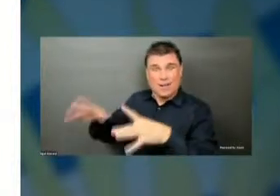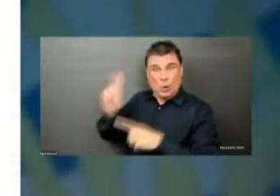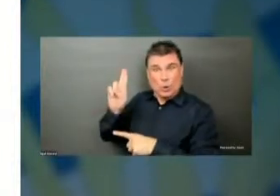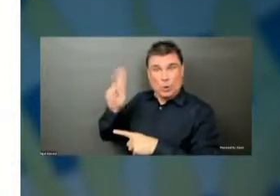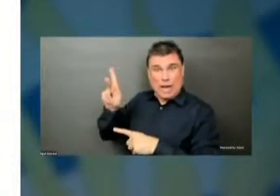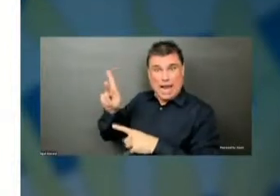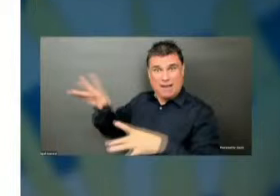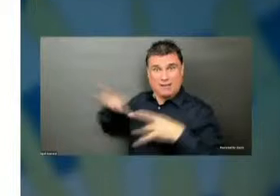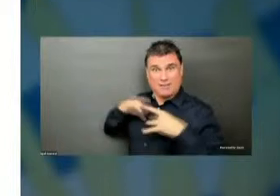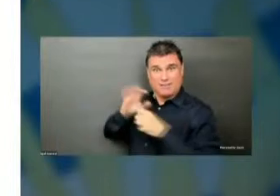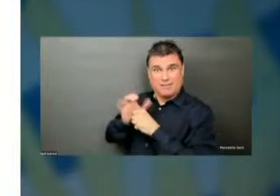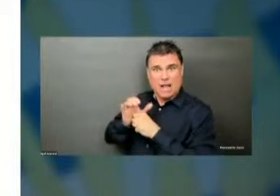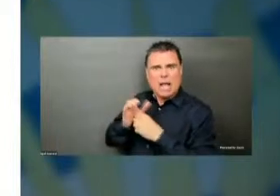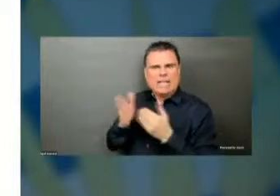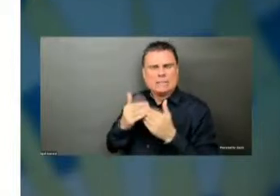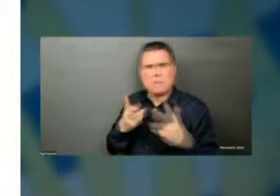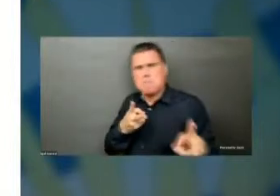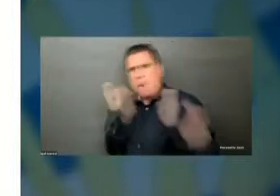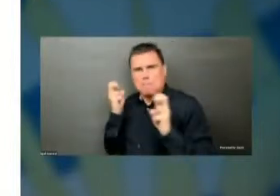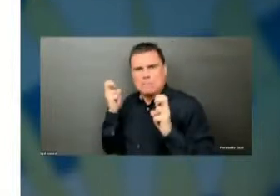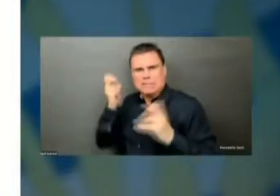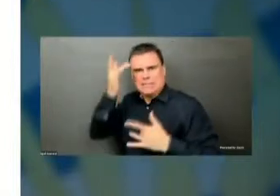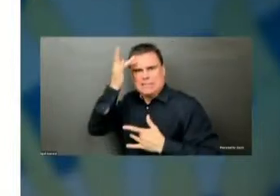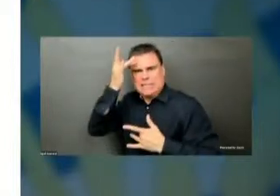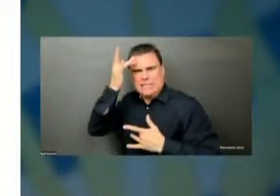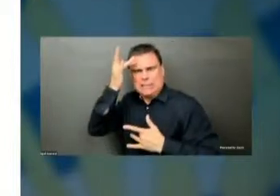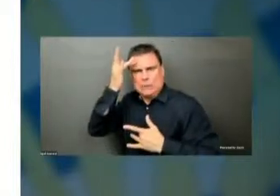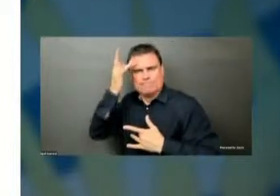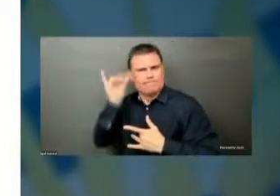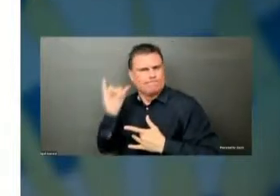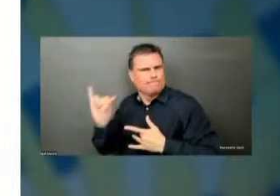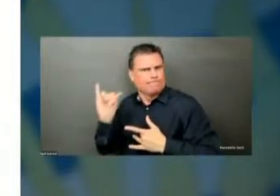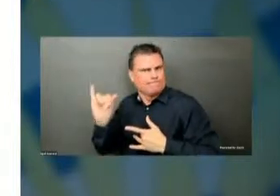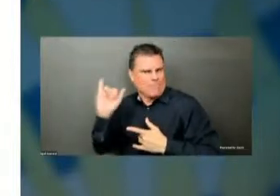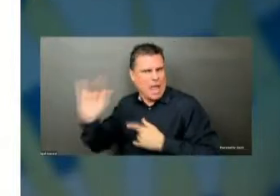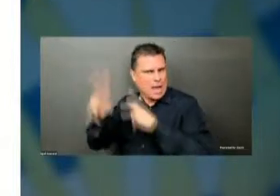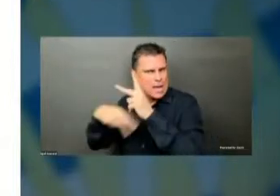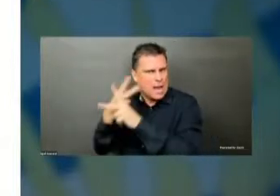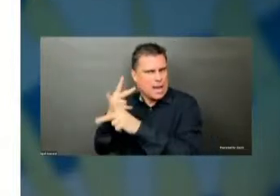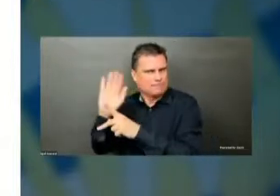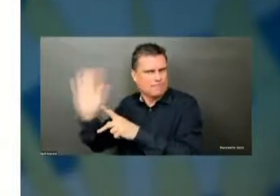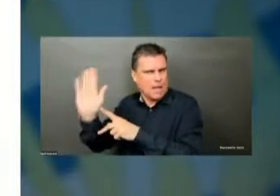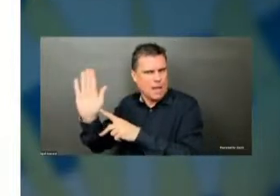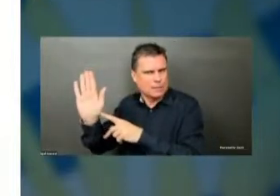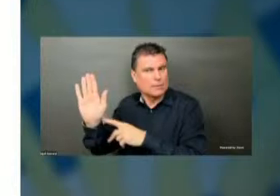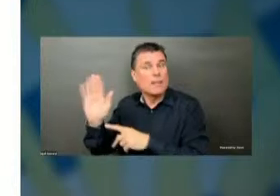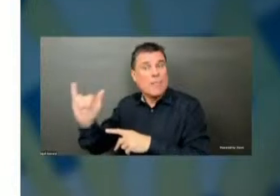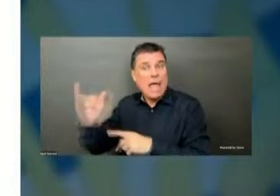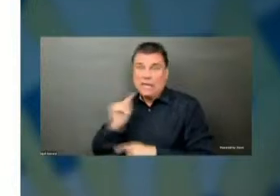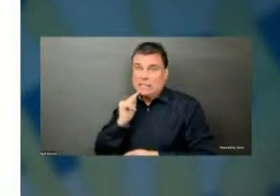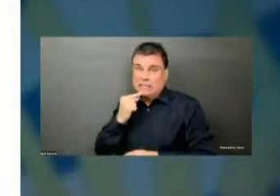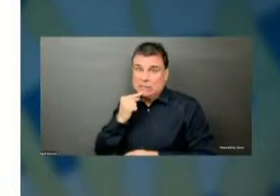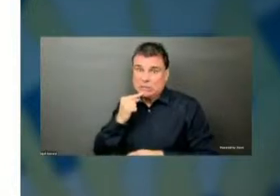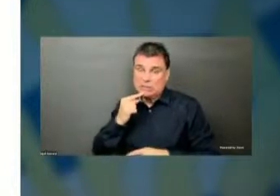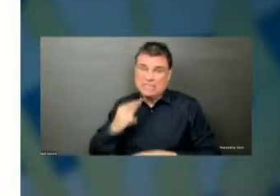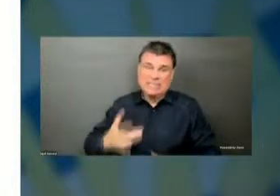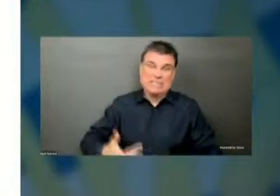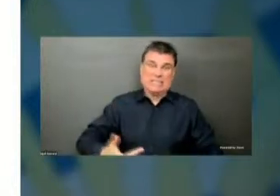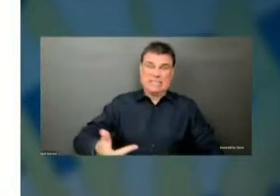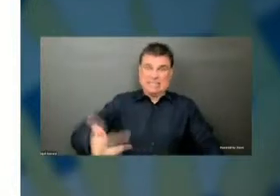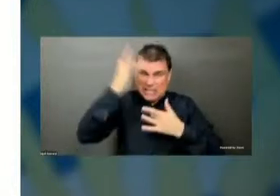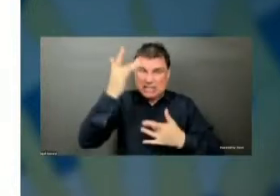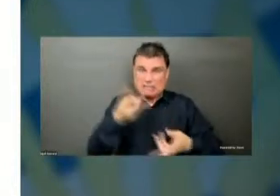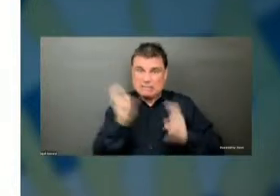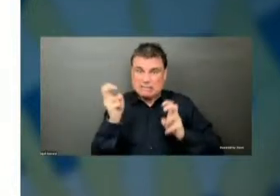more people are going to have serious illness. But there is some concern about that, and that is very concerning to us as well.